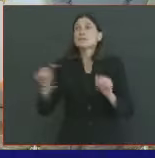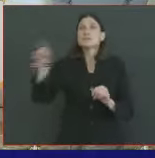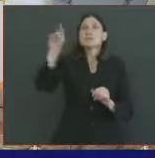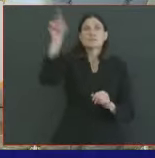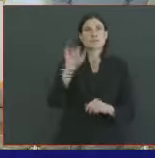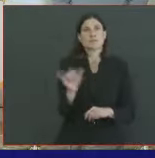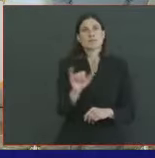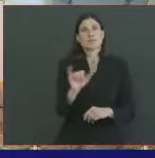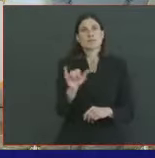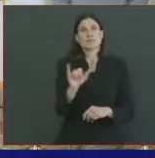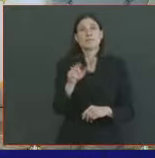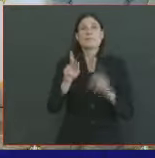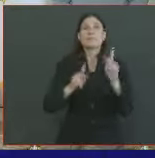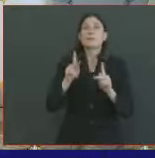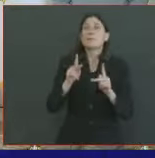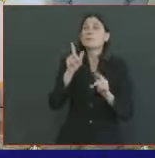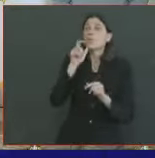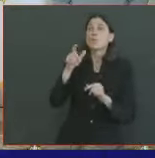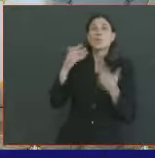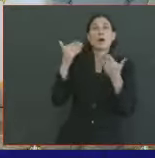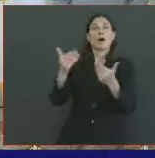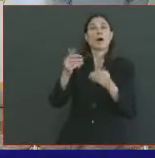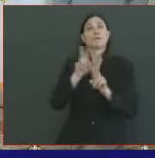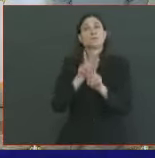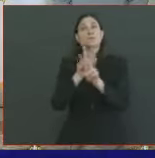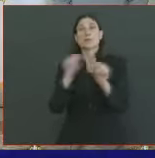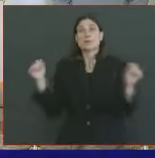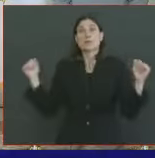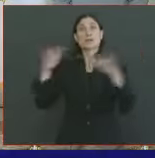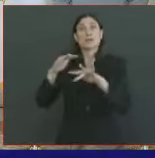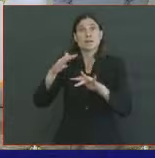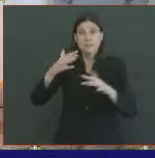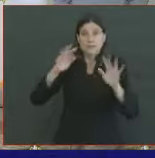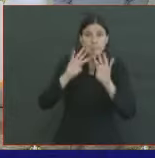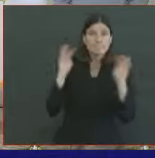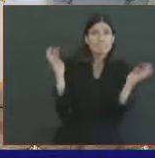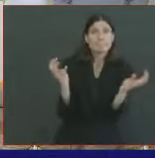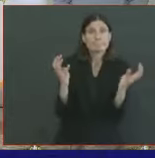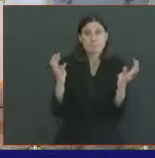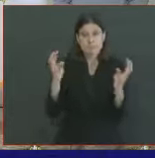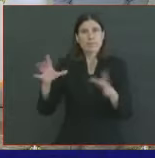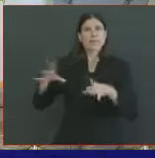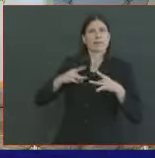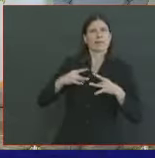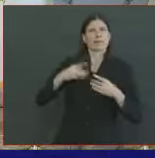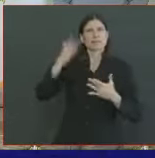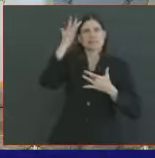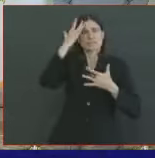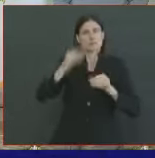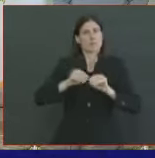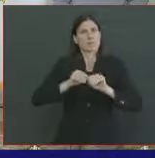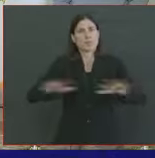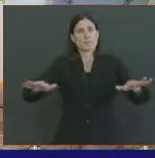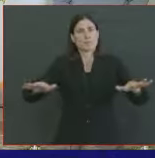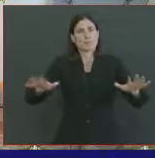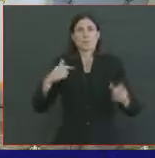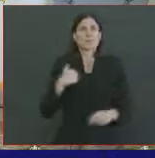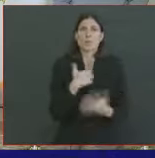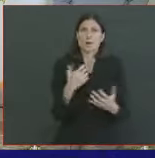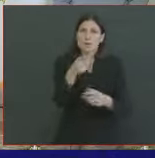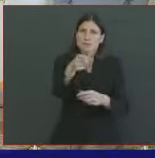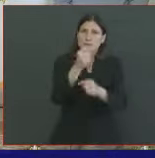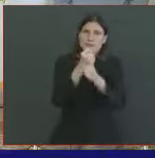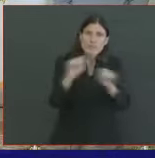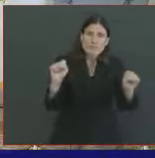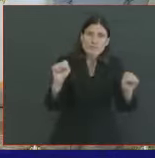other states that, in, you know, out of good intentions to allow funerals to be bigger, unfortunately, it's become a vector